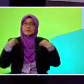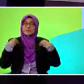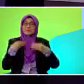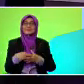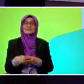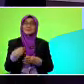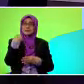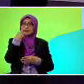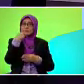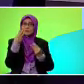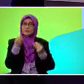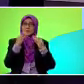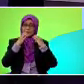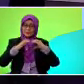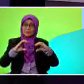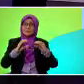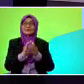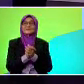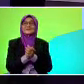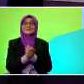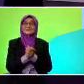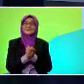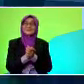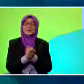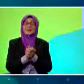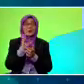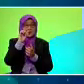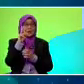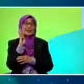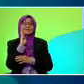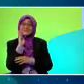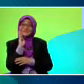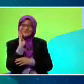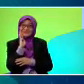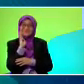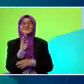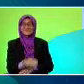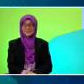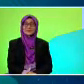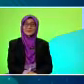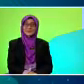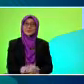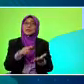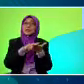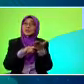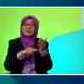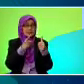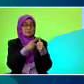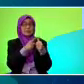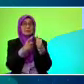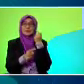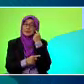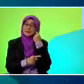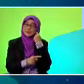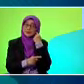is the first type of microorganism? Alright, I see Christabella first. Okay, yes, Bella. Okay, Bella, what's the first one?